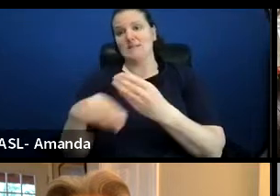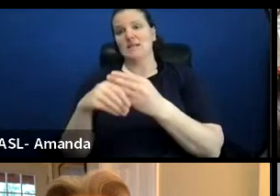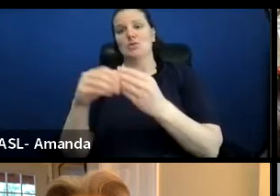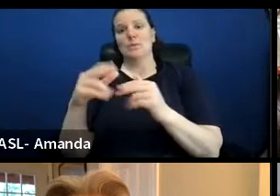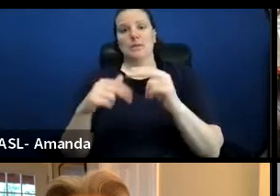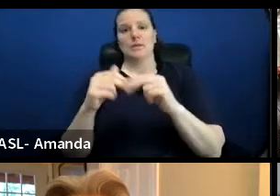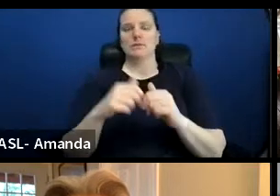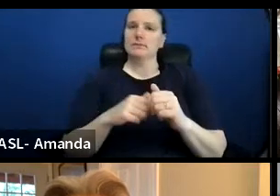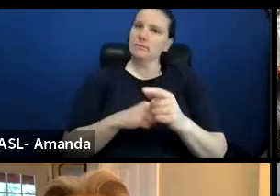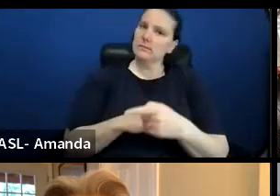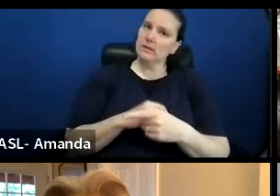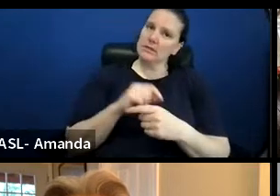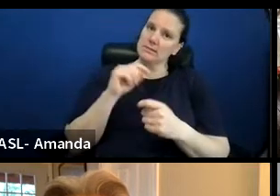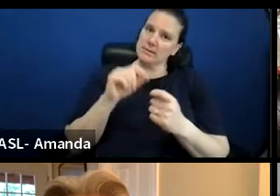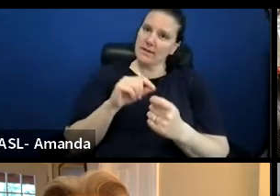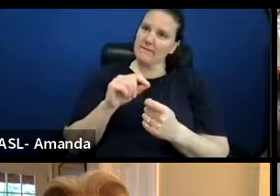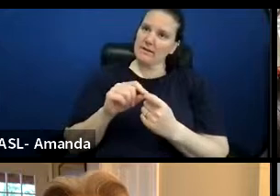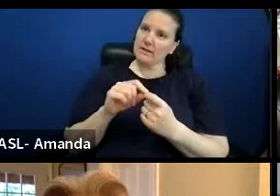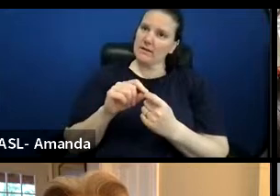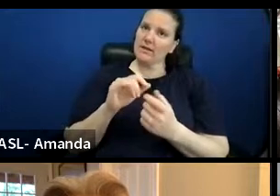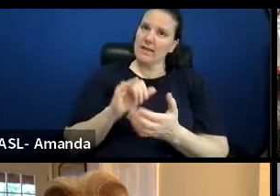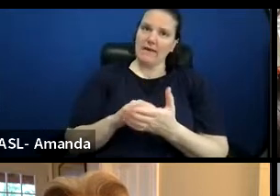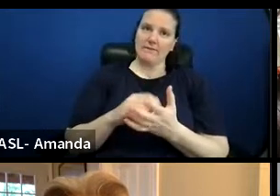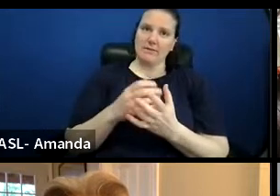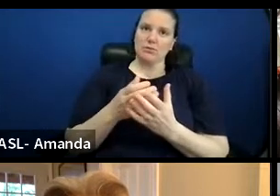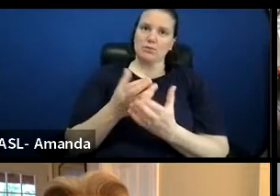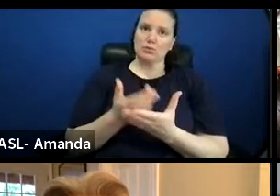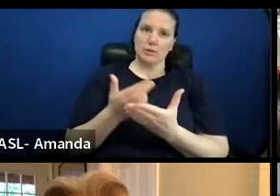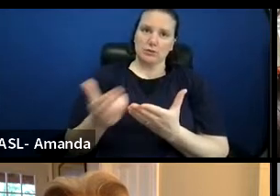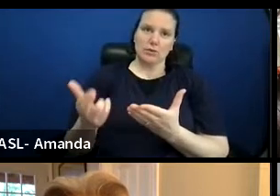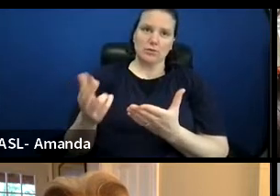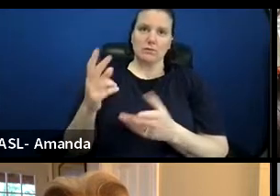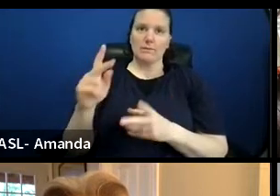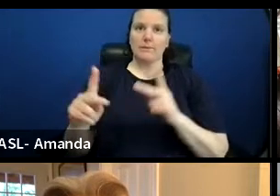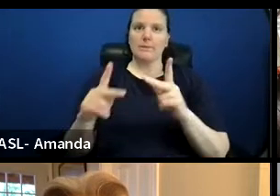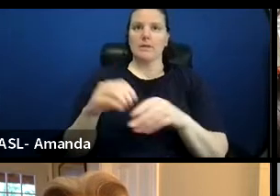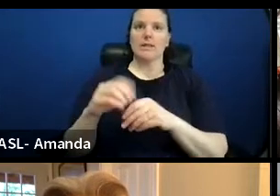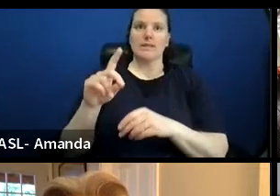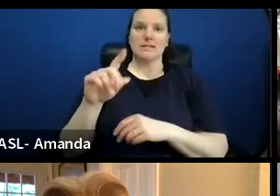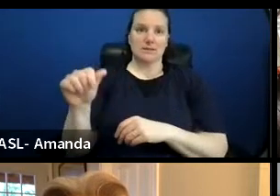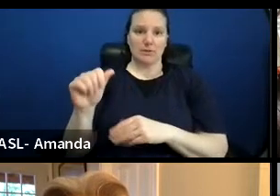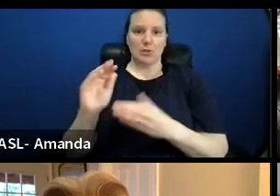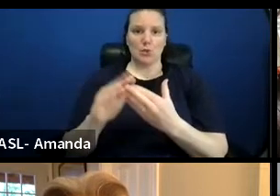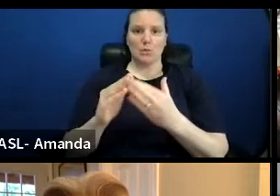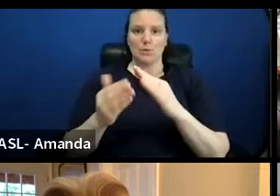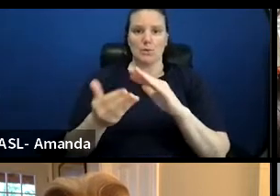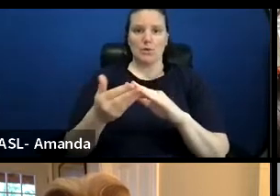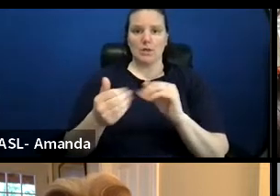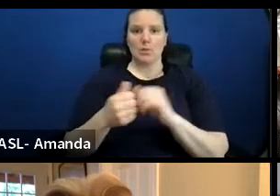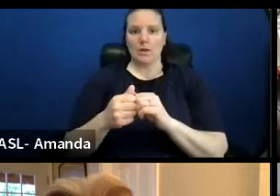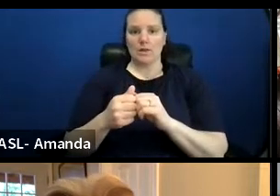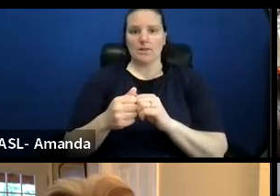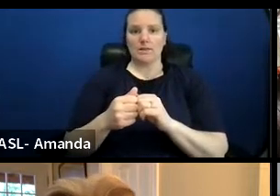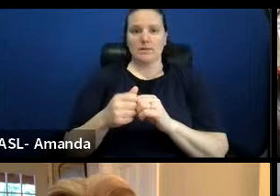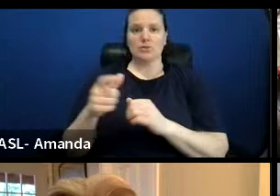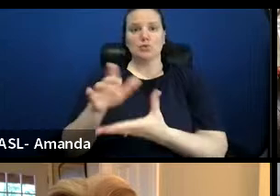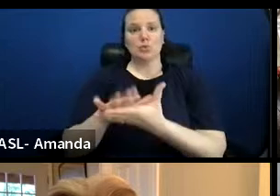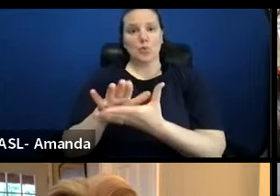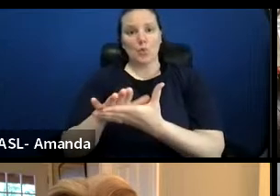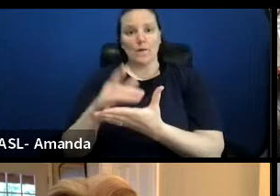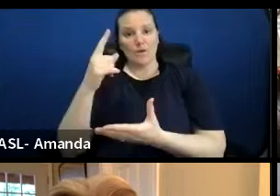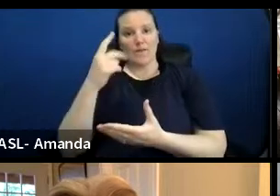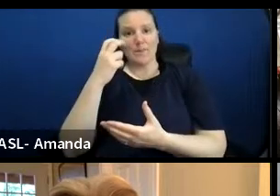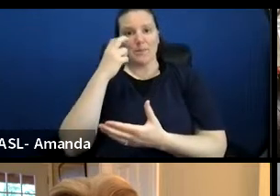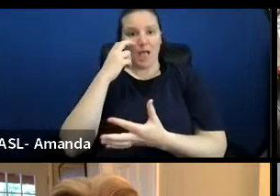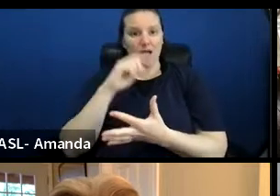I think the fact that we have such, I mean, there's resources here for folks in the disability community with the School for the Blind, that and so those